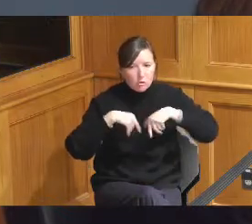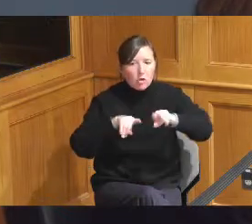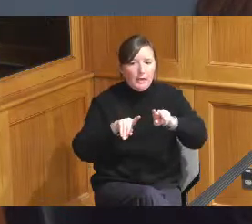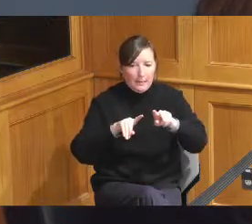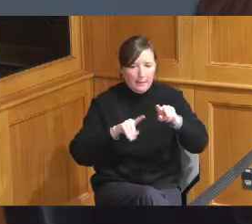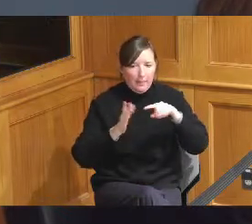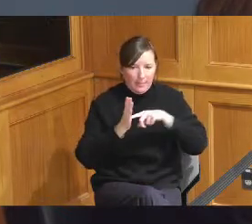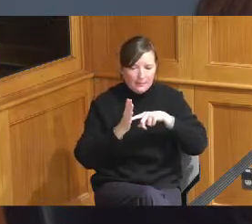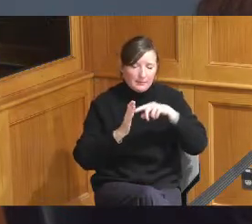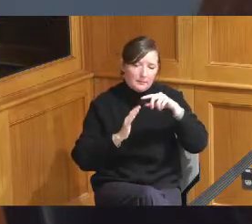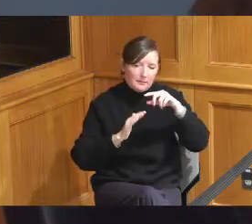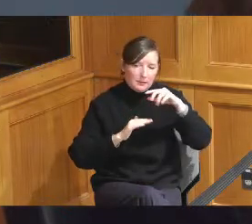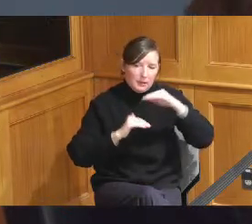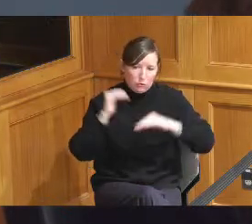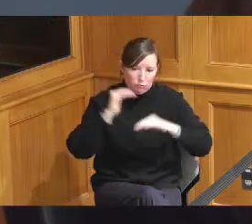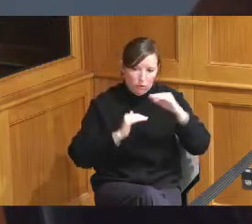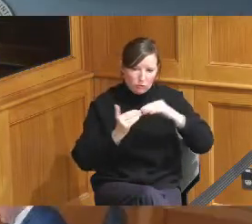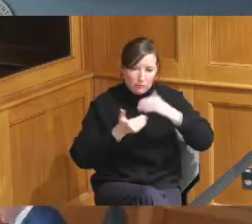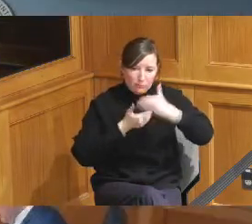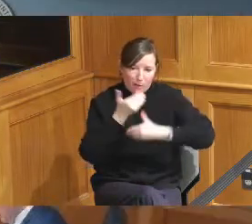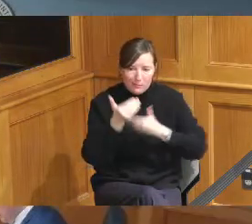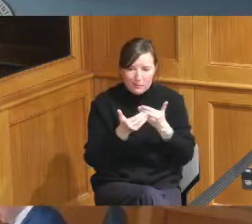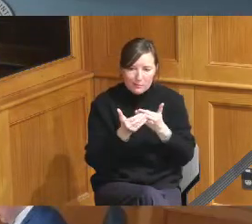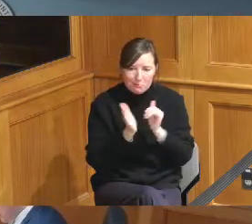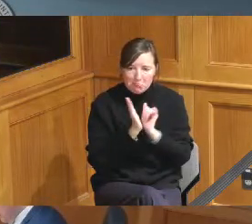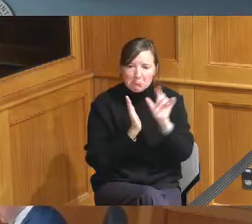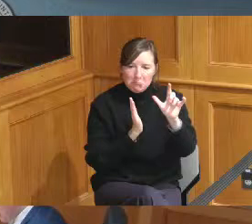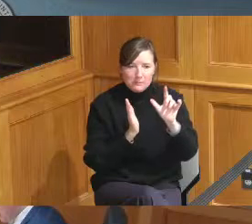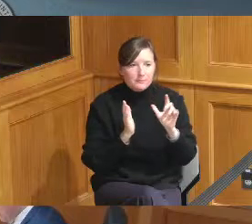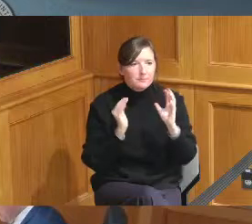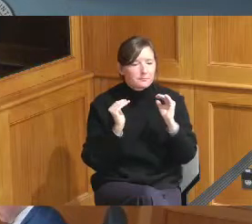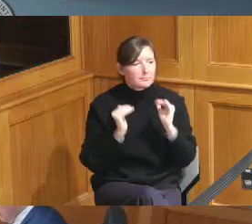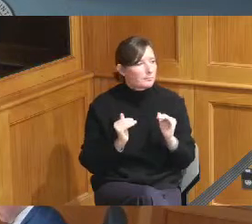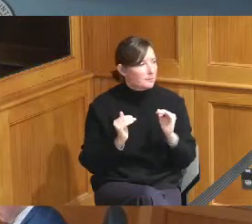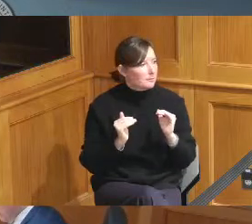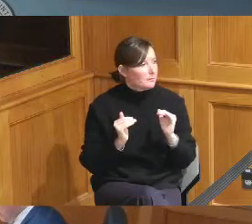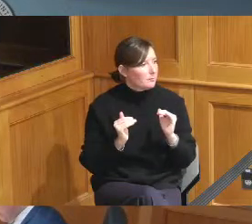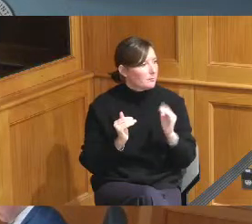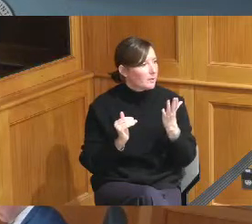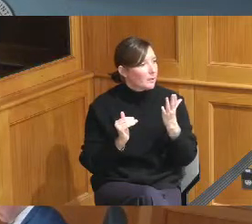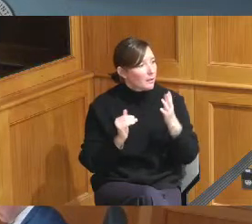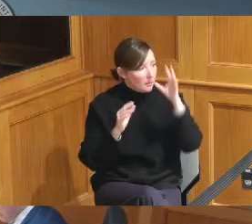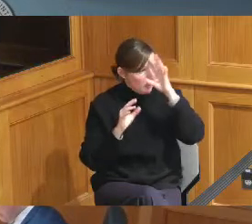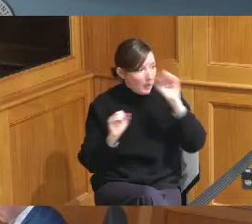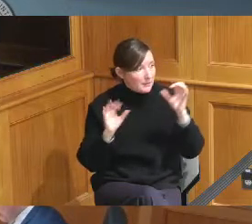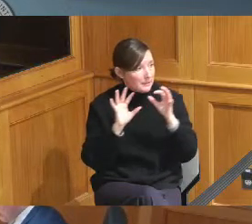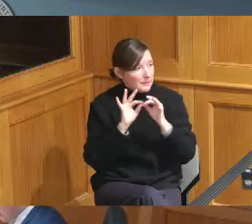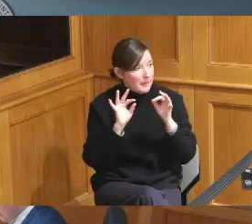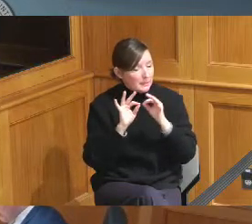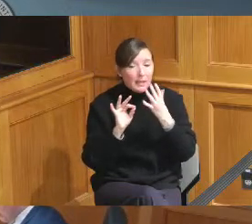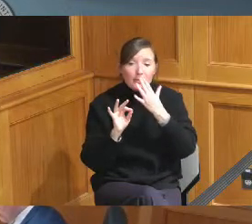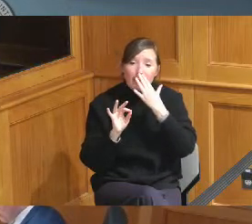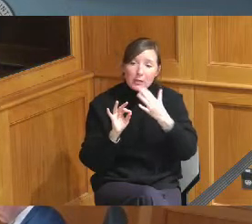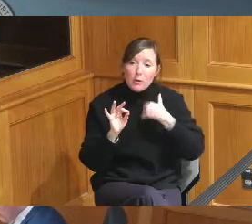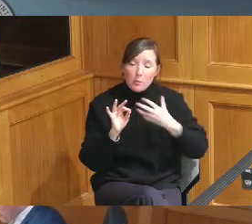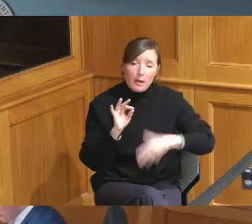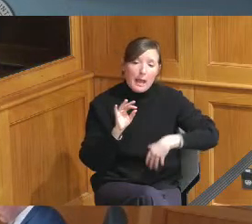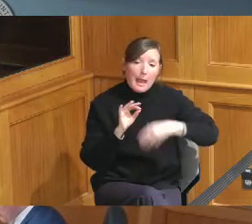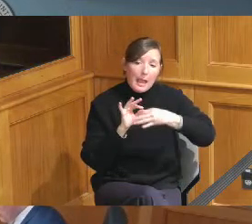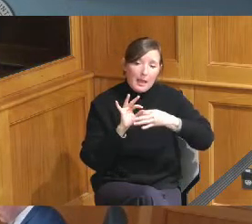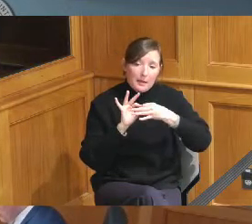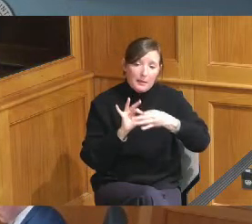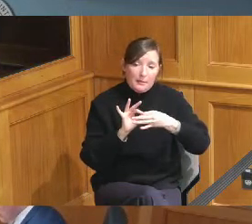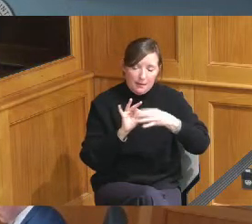construction process. That's all I have. Thank you. And I do want to just piggyback on that one thing about the